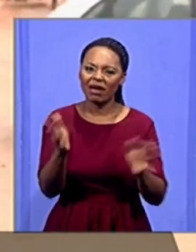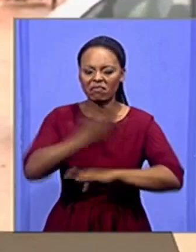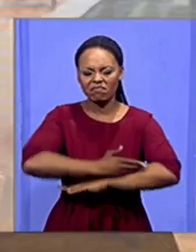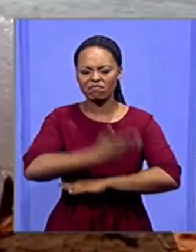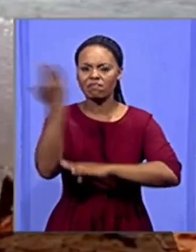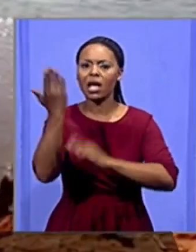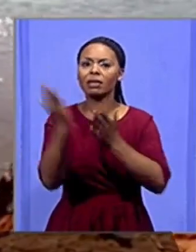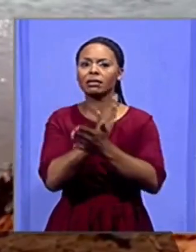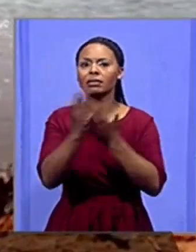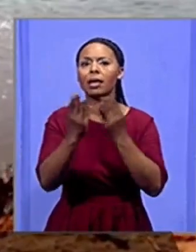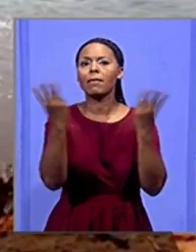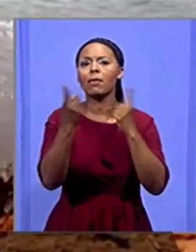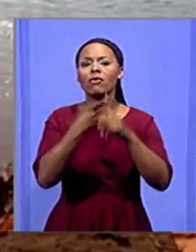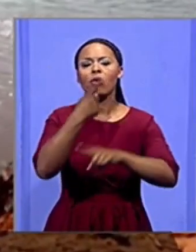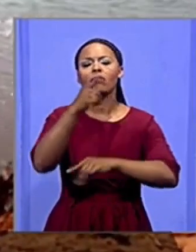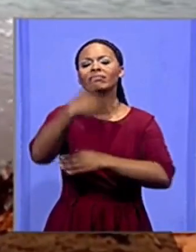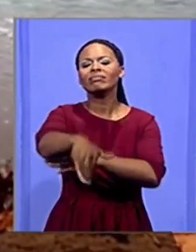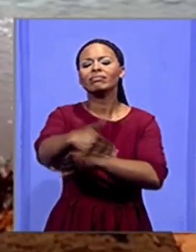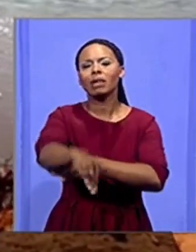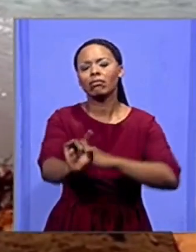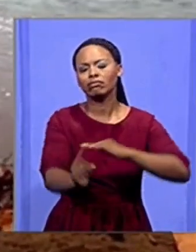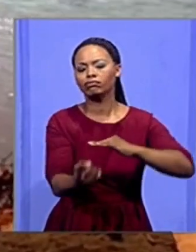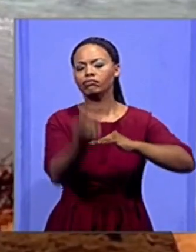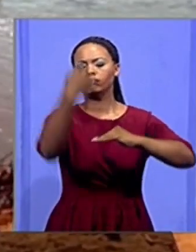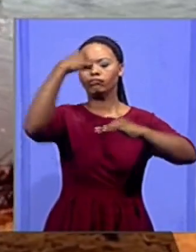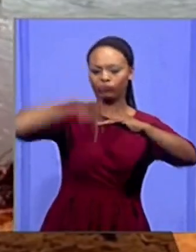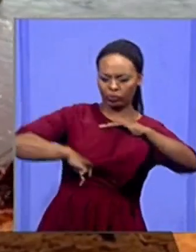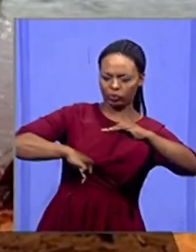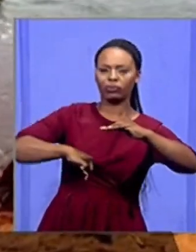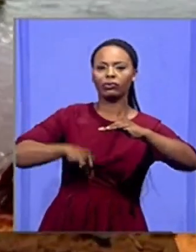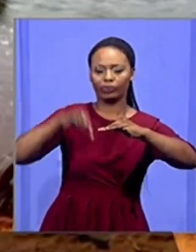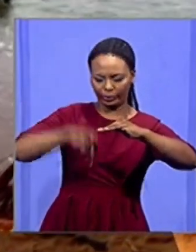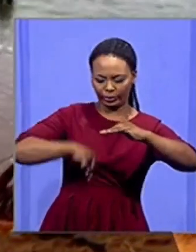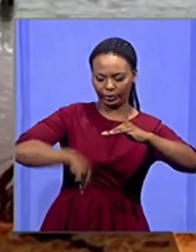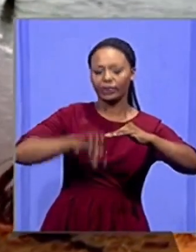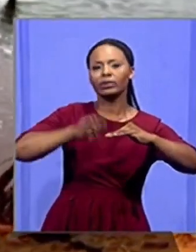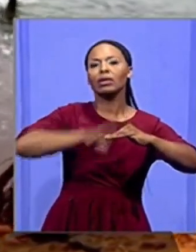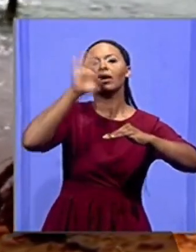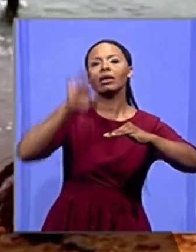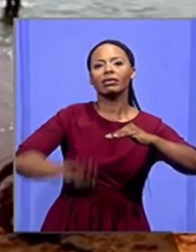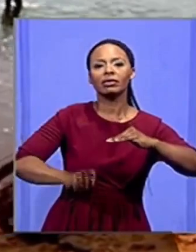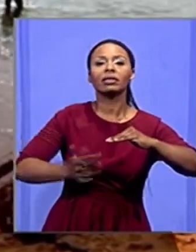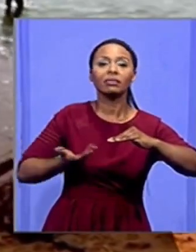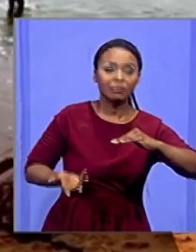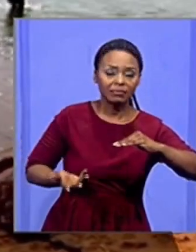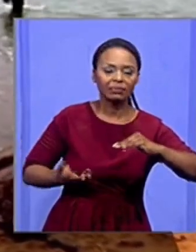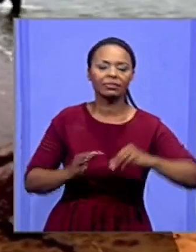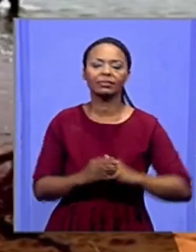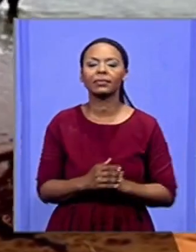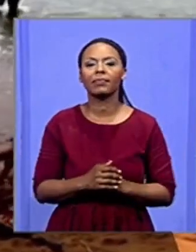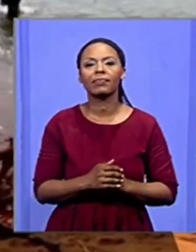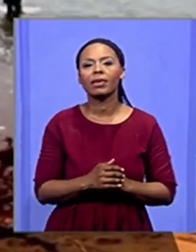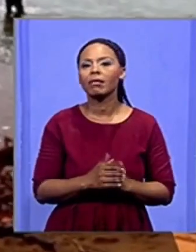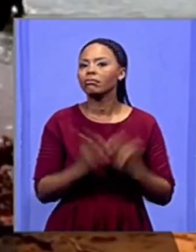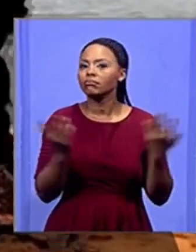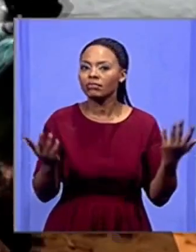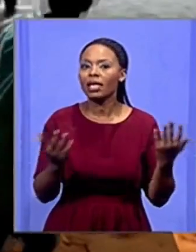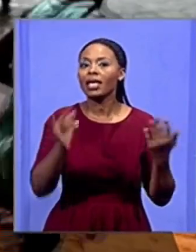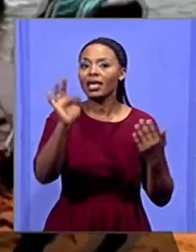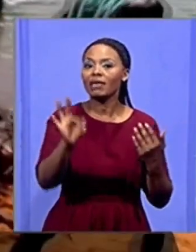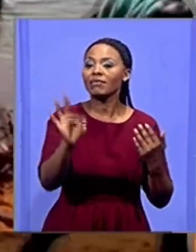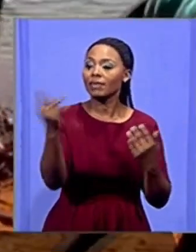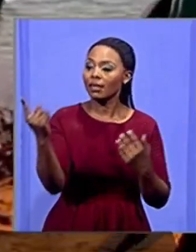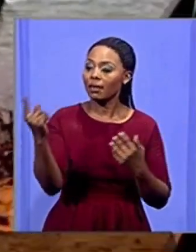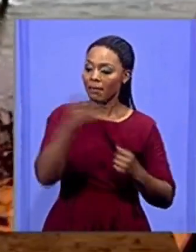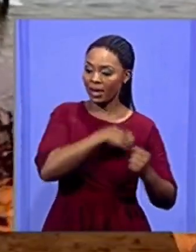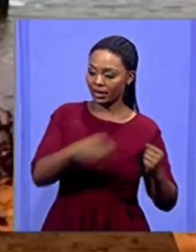jumpers coming from Beitbridge to our town, or should I say South Africa. So by him coming here,